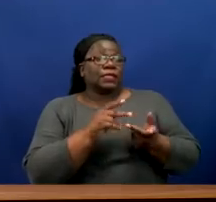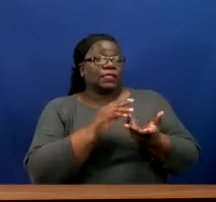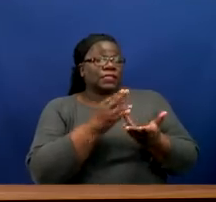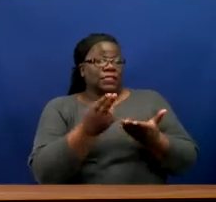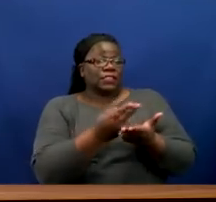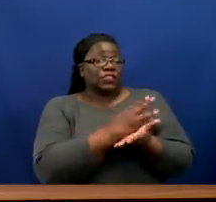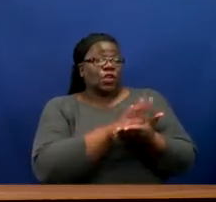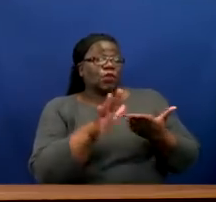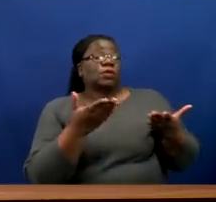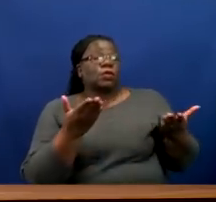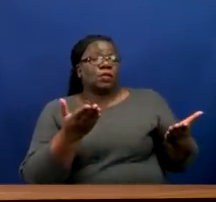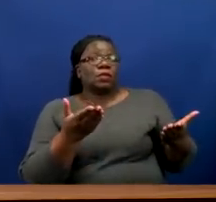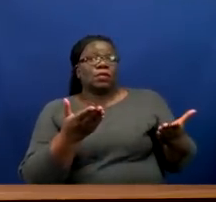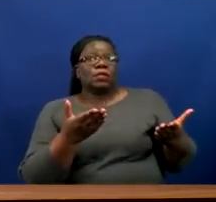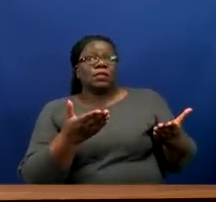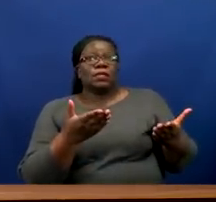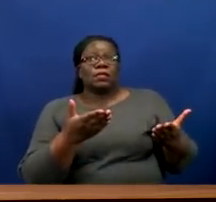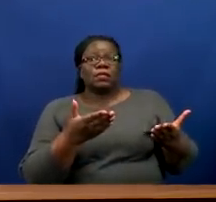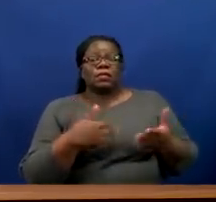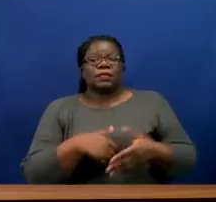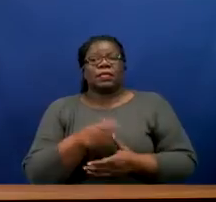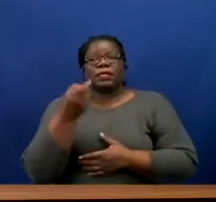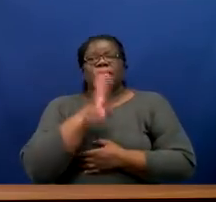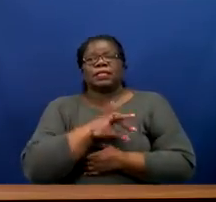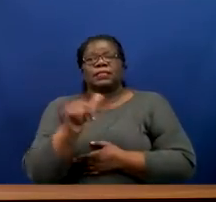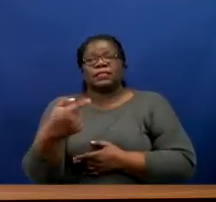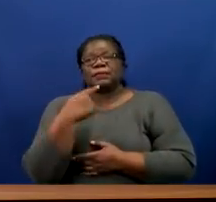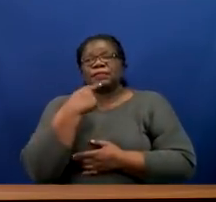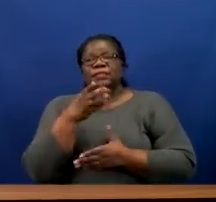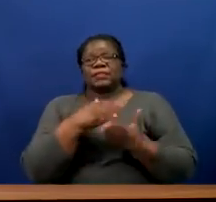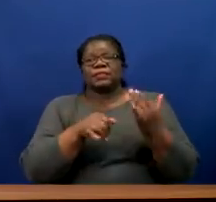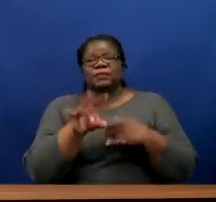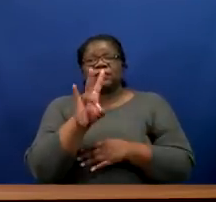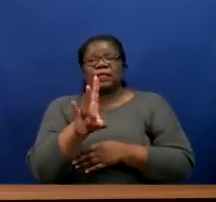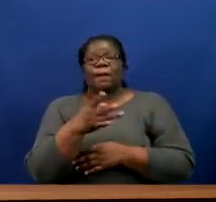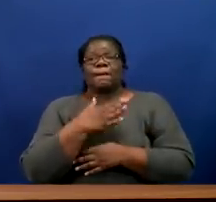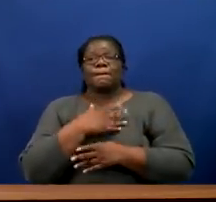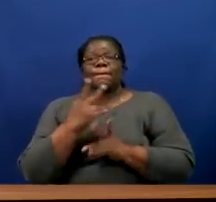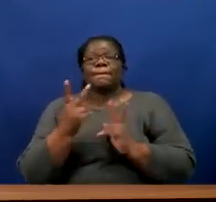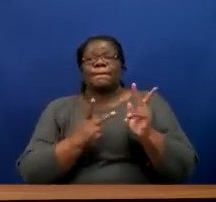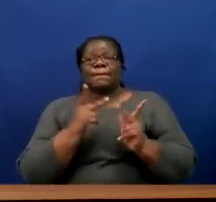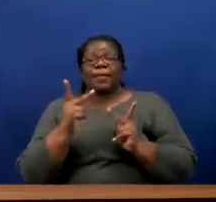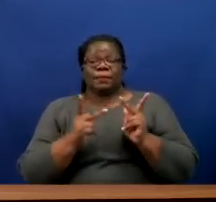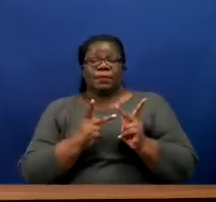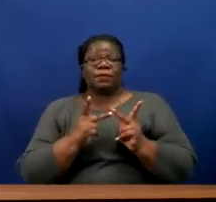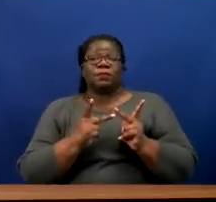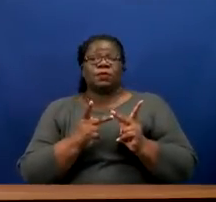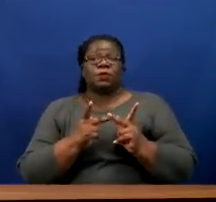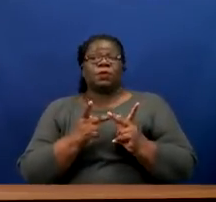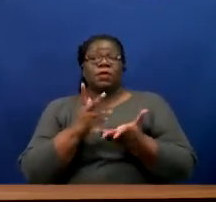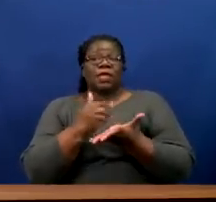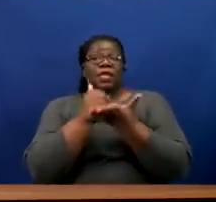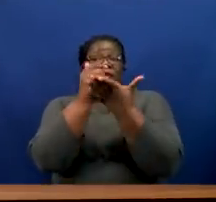close when I tell you that God likewise says right there in chapter 7, my people will be helped.